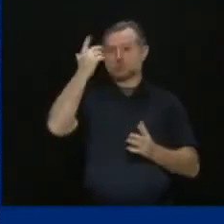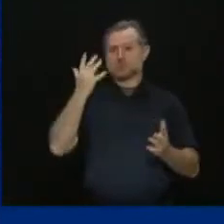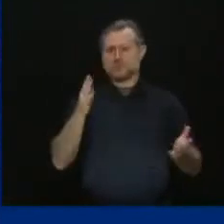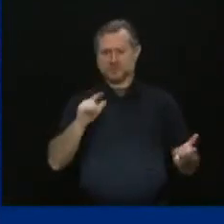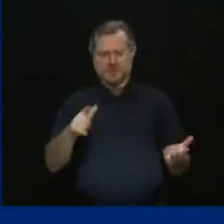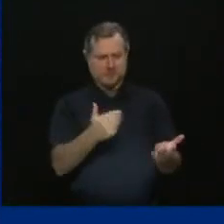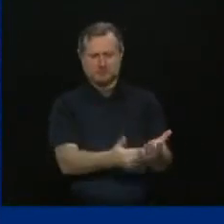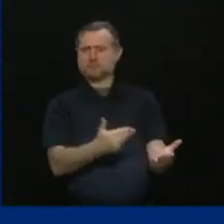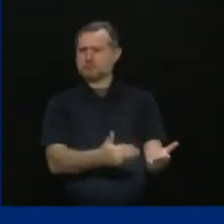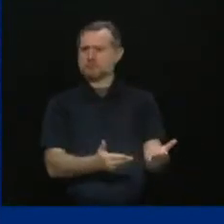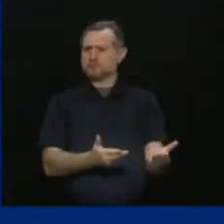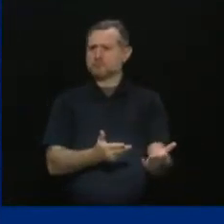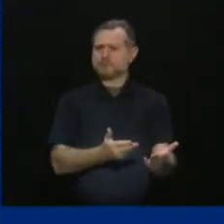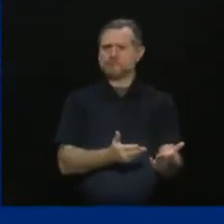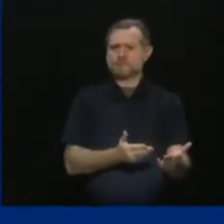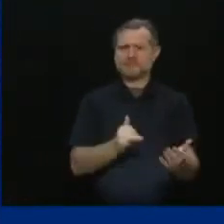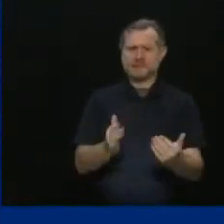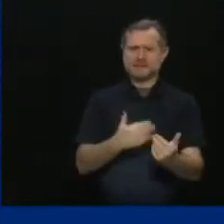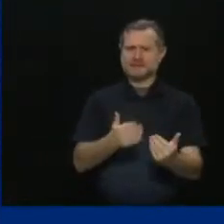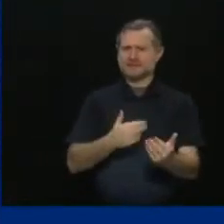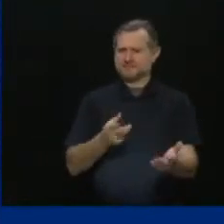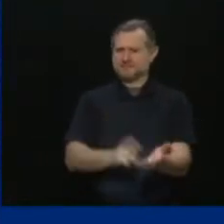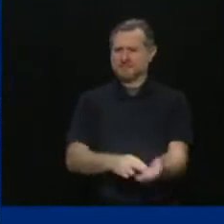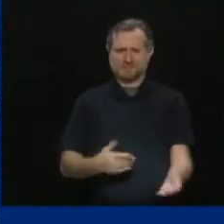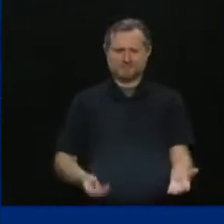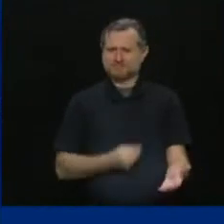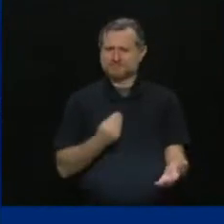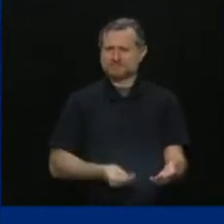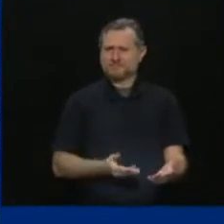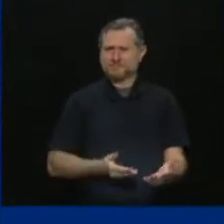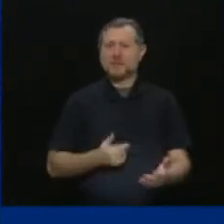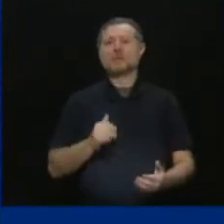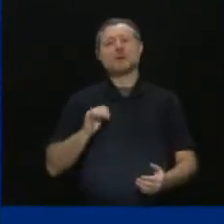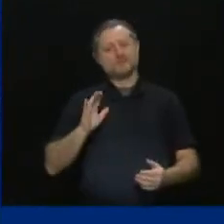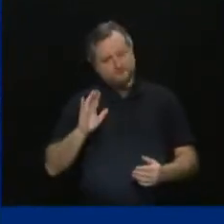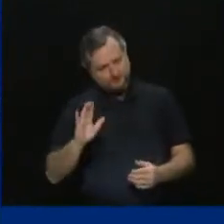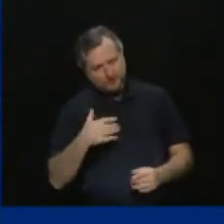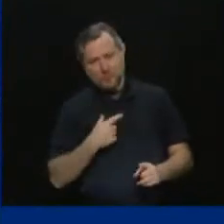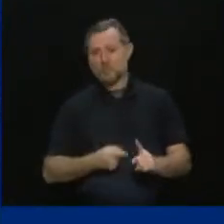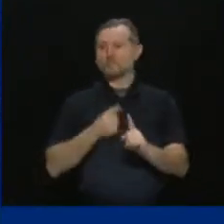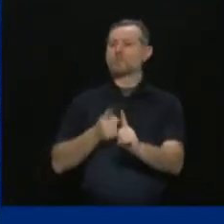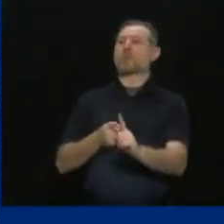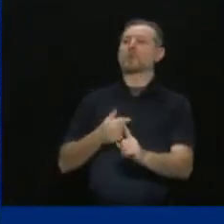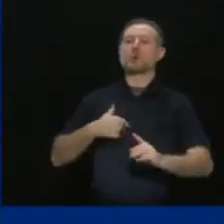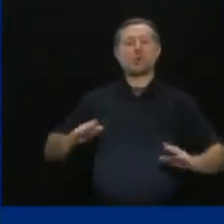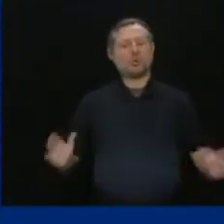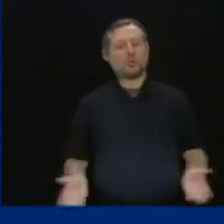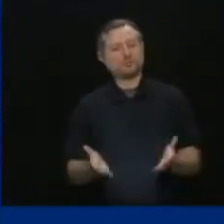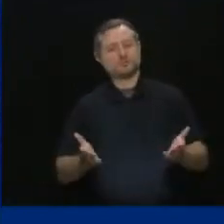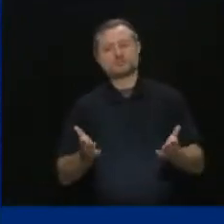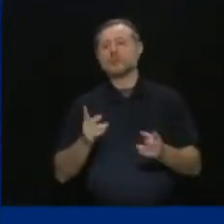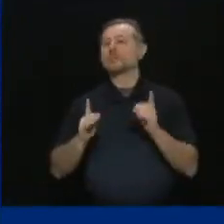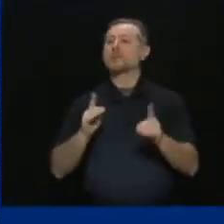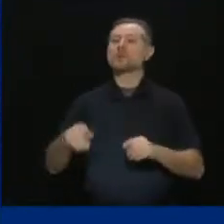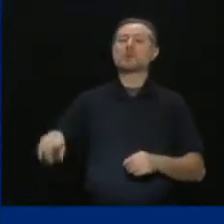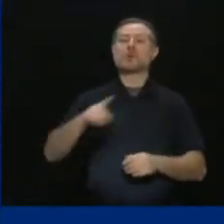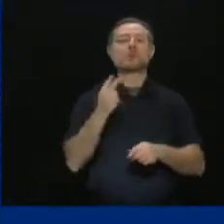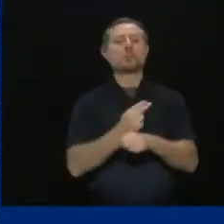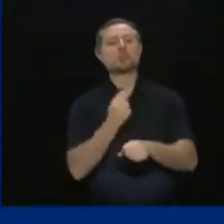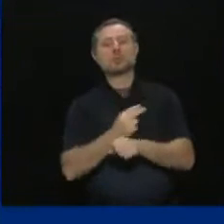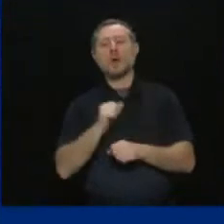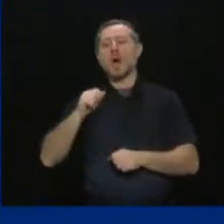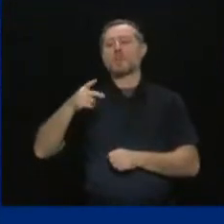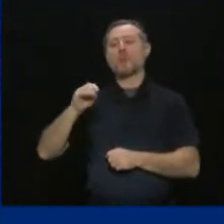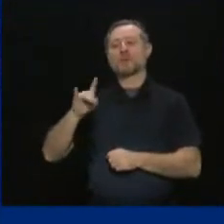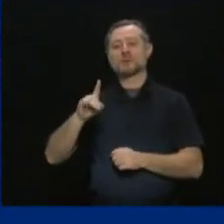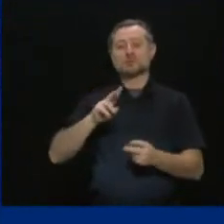so easier sometimes to just see what's going on here. We're trying to encourage people to use opiate reversal drugs, right? They